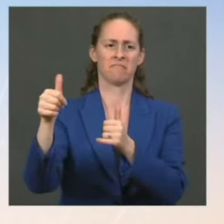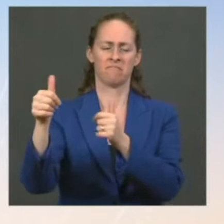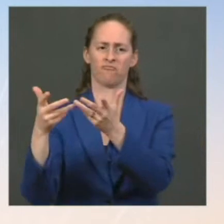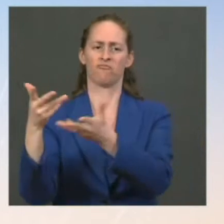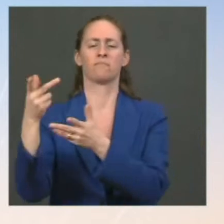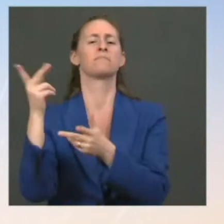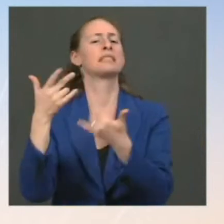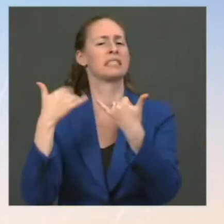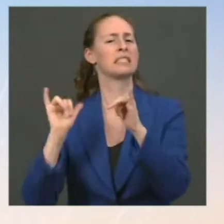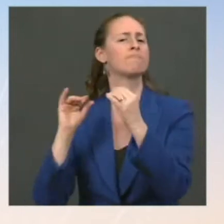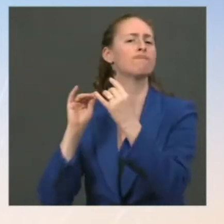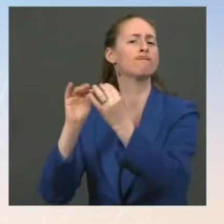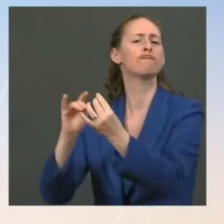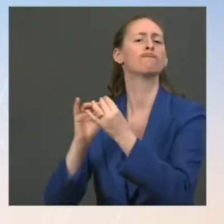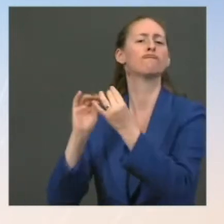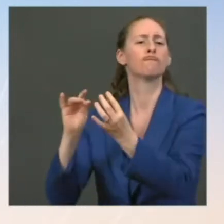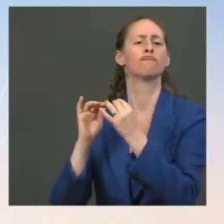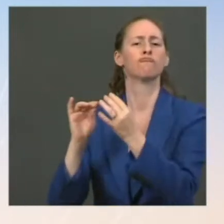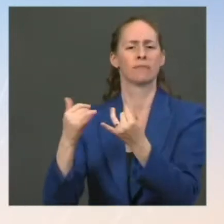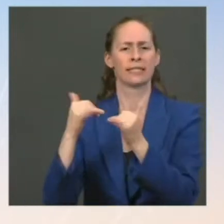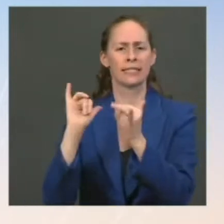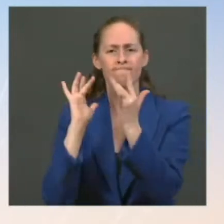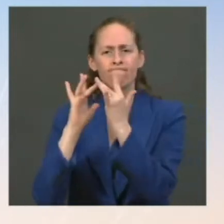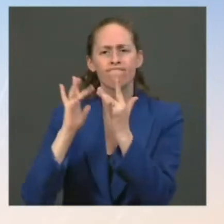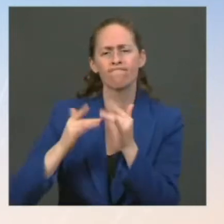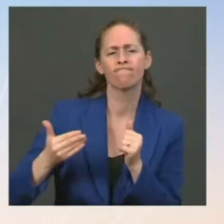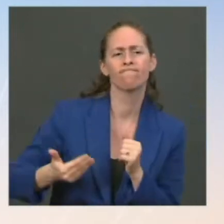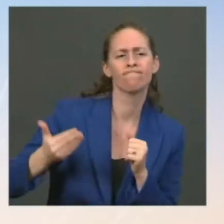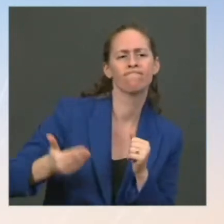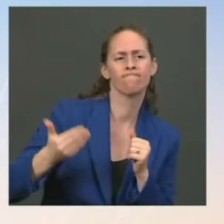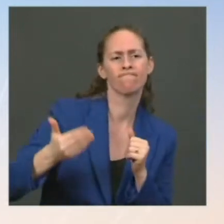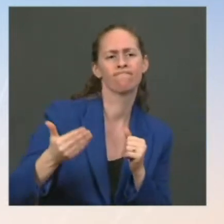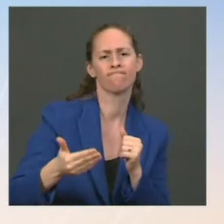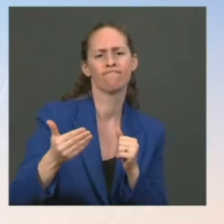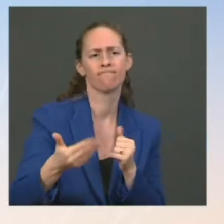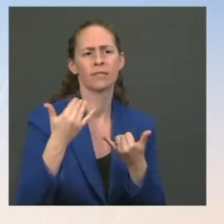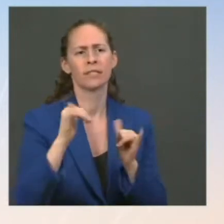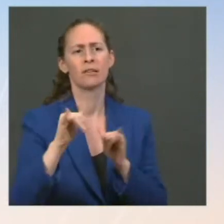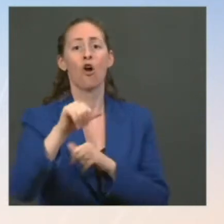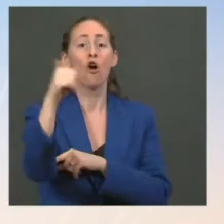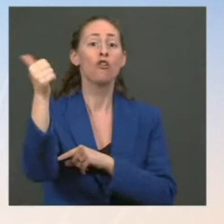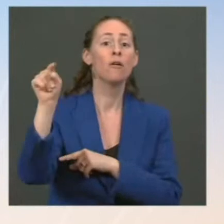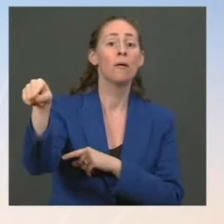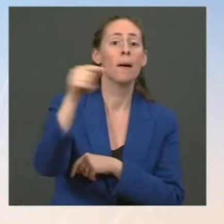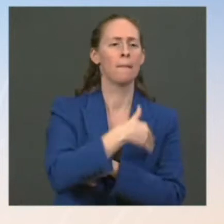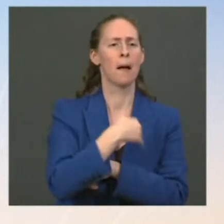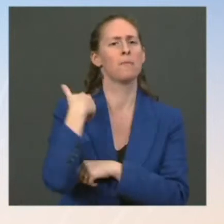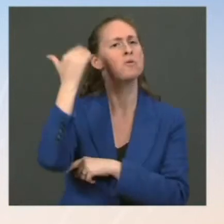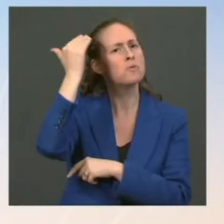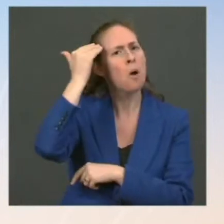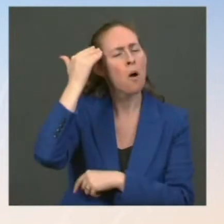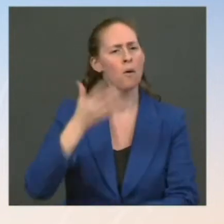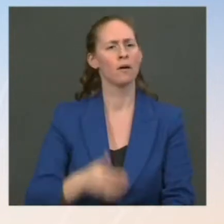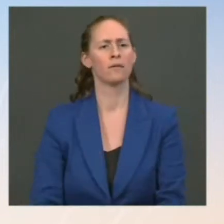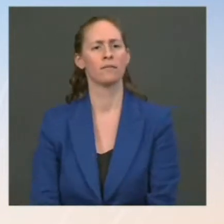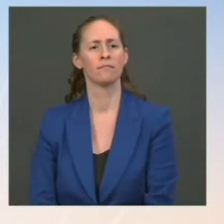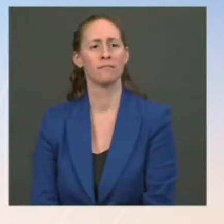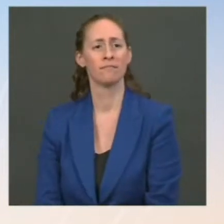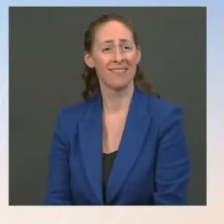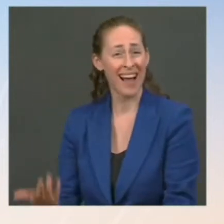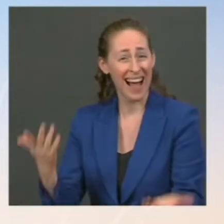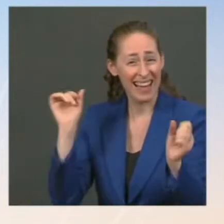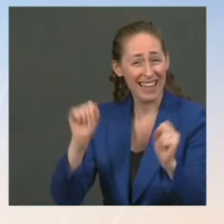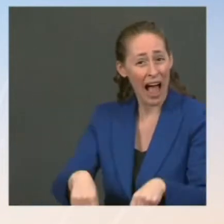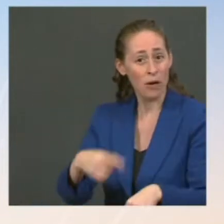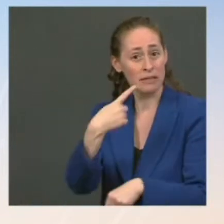We've been in close contact with them, as well as a range of members about the path forward. Without saying what they are, you can't just say if they've actually told the president, here's